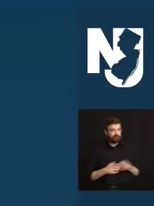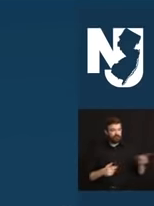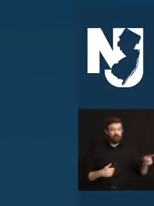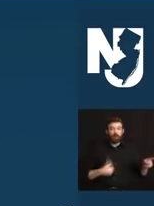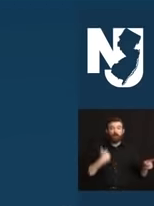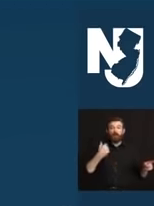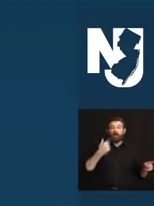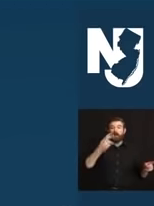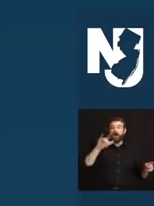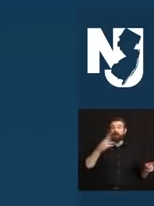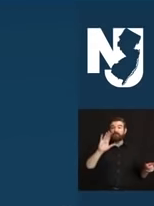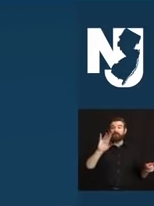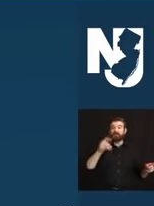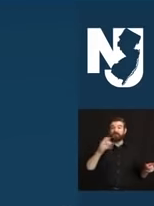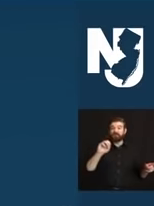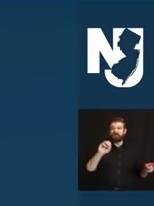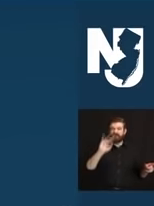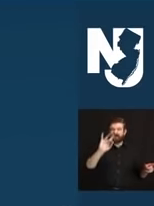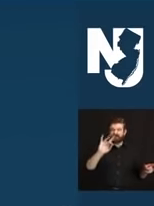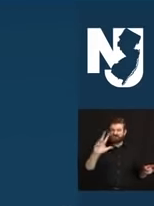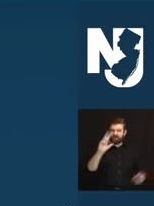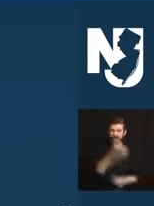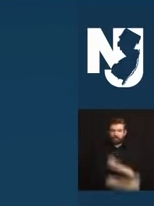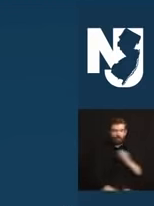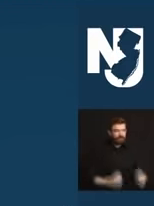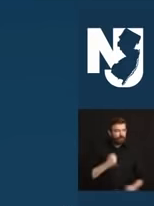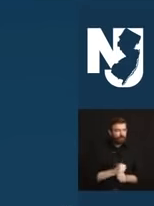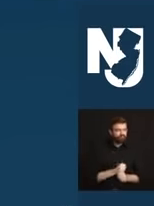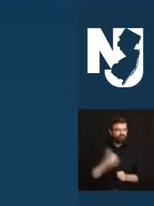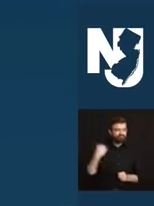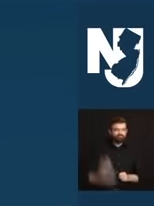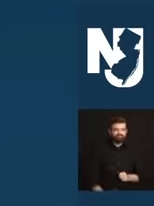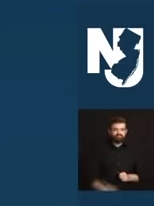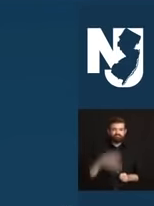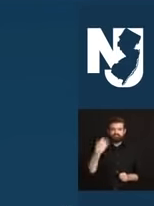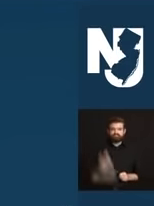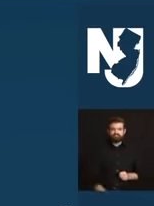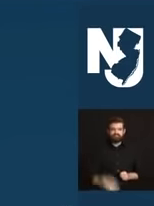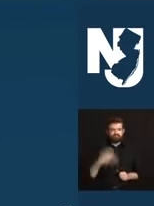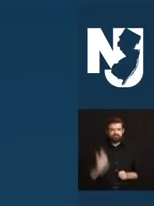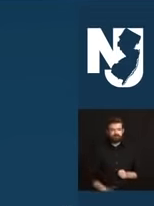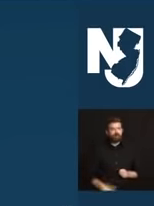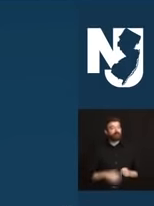a proud member of our greatest generation, World War II veteran of the United